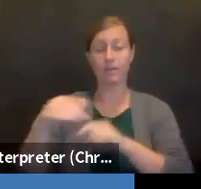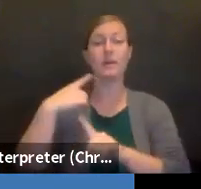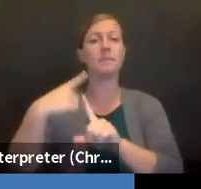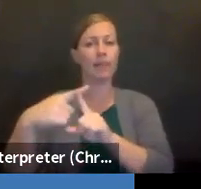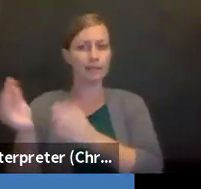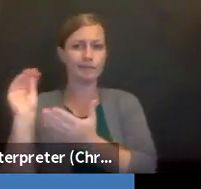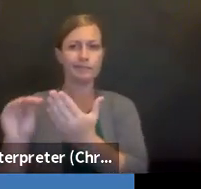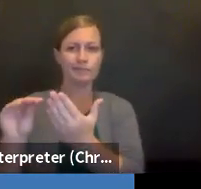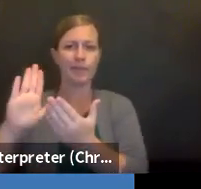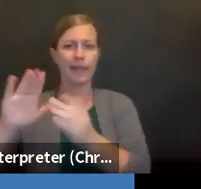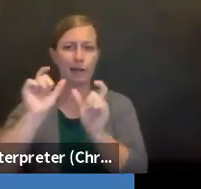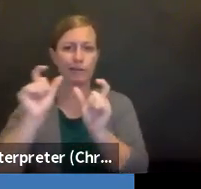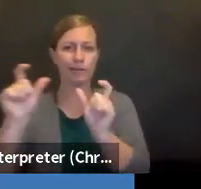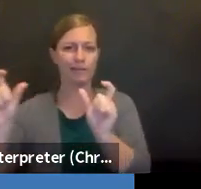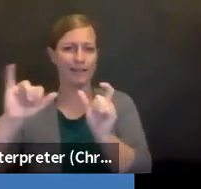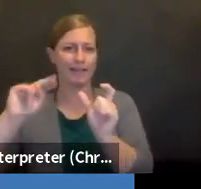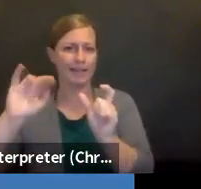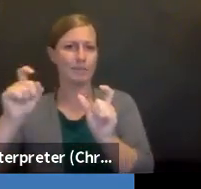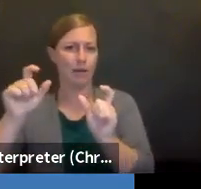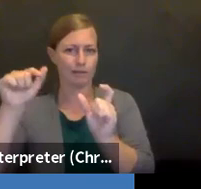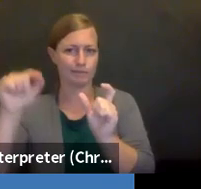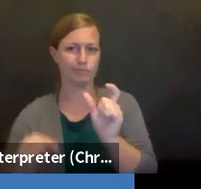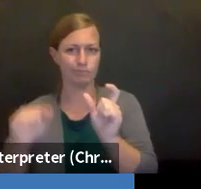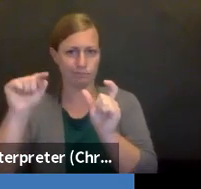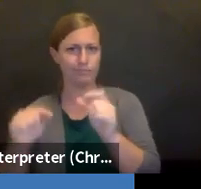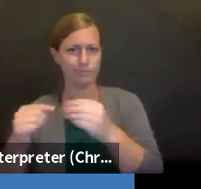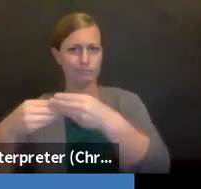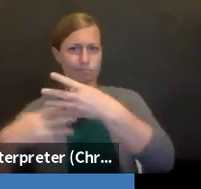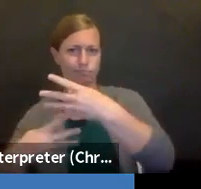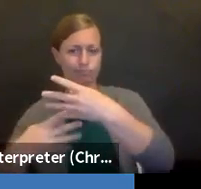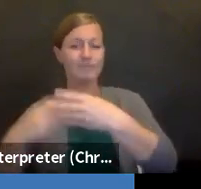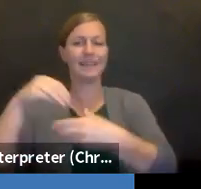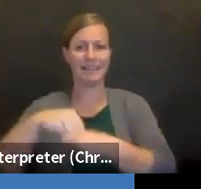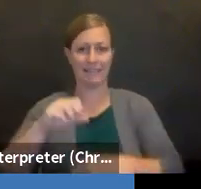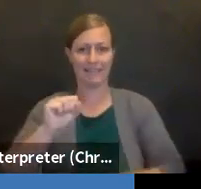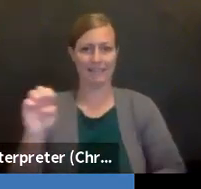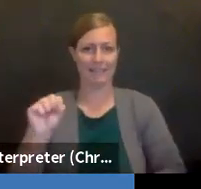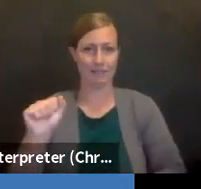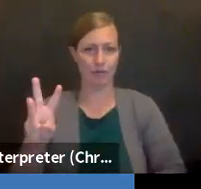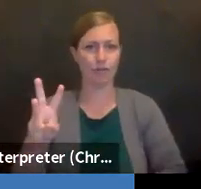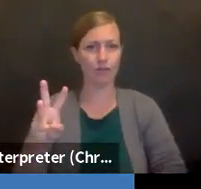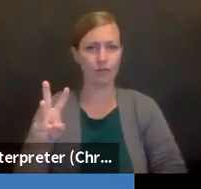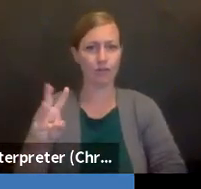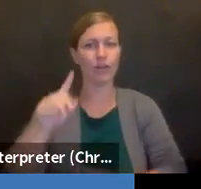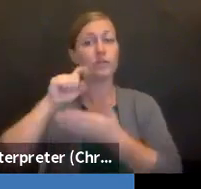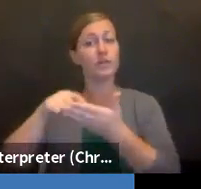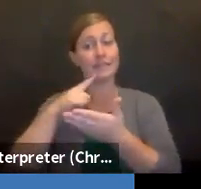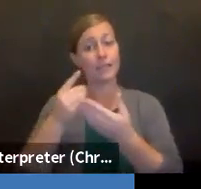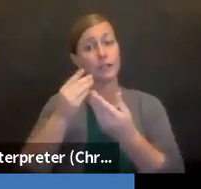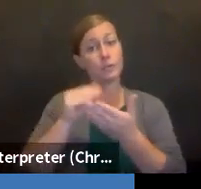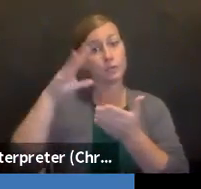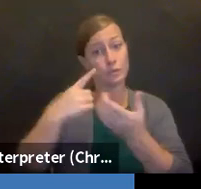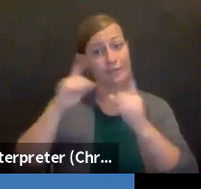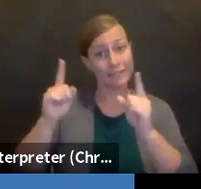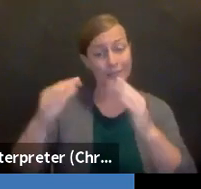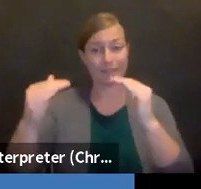put inside of their message center inside of Seesaw. So notice it says student announcements,